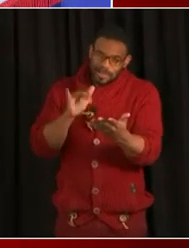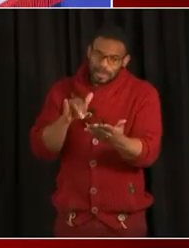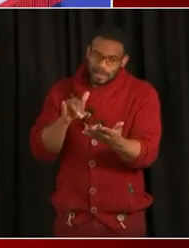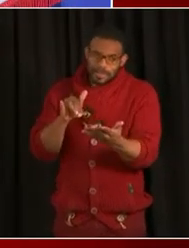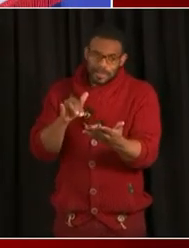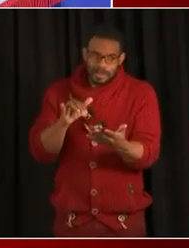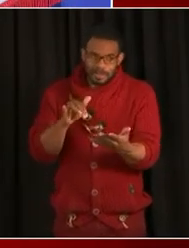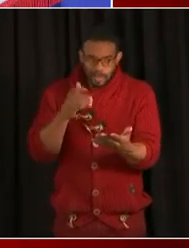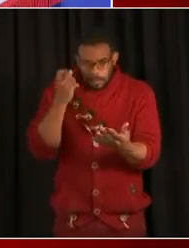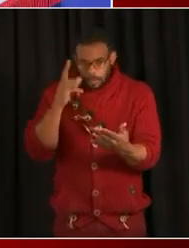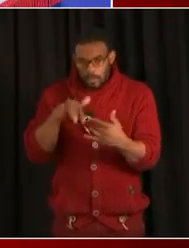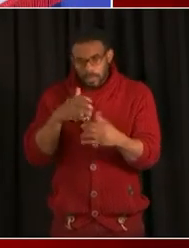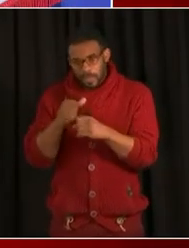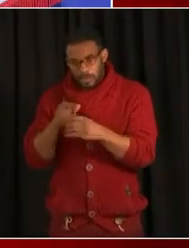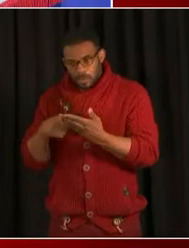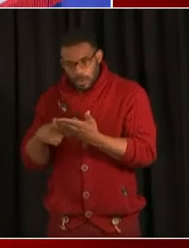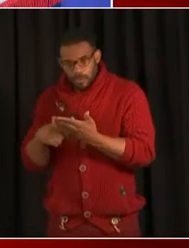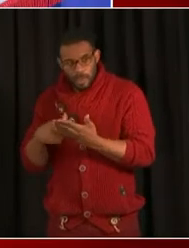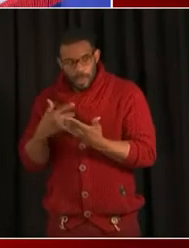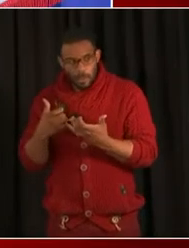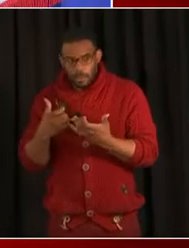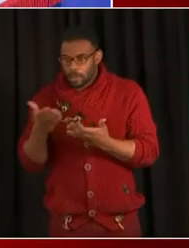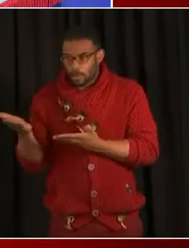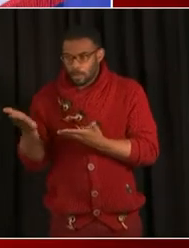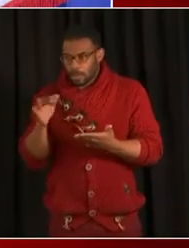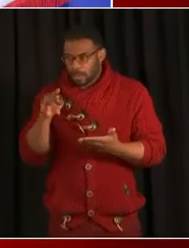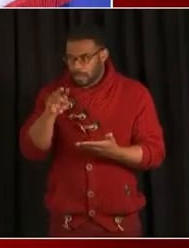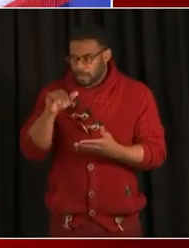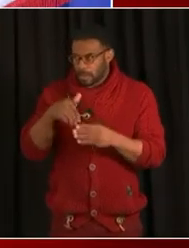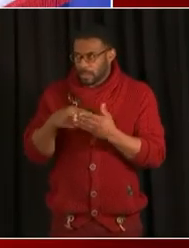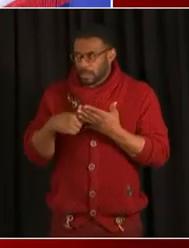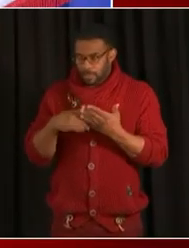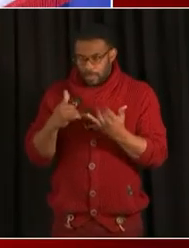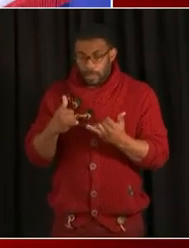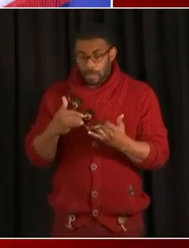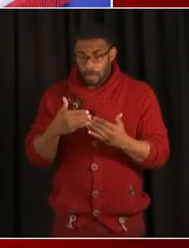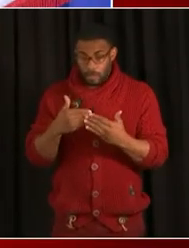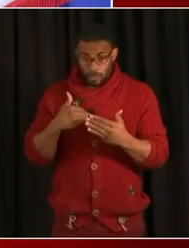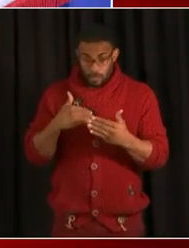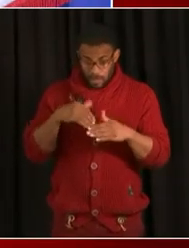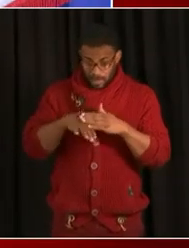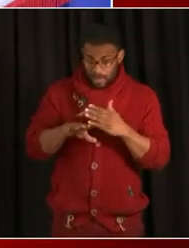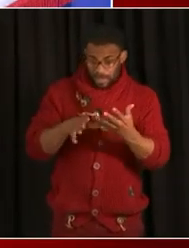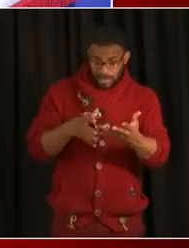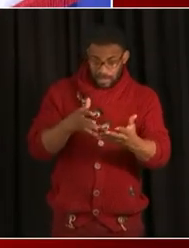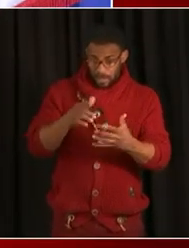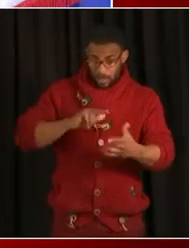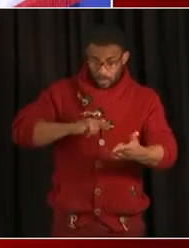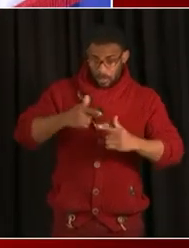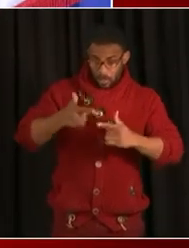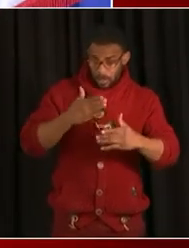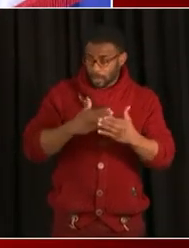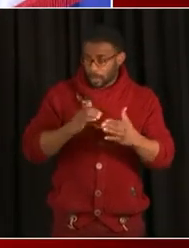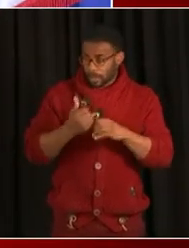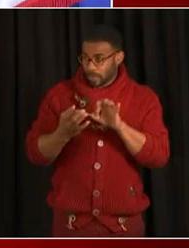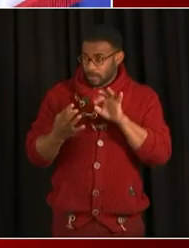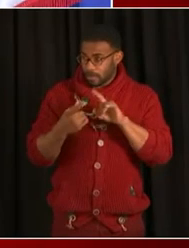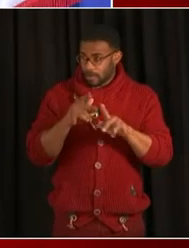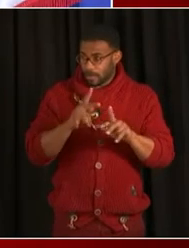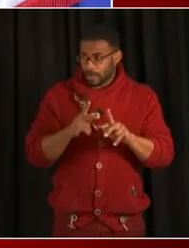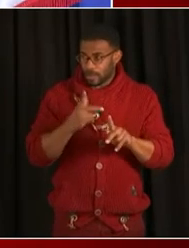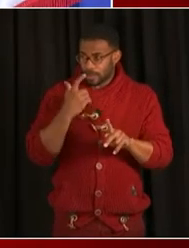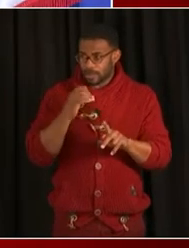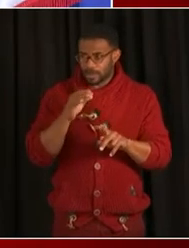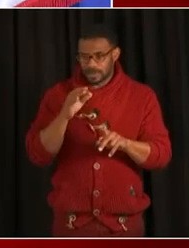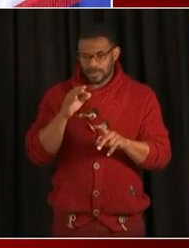that's something when we get into the conversation, I want to bring Jenny into the conversation. But when we get into sort of the Q&A portion of this and get feedback from